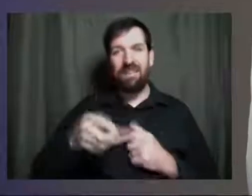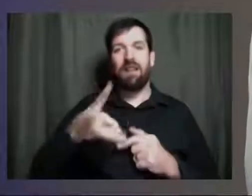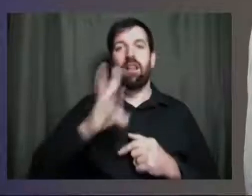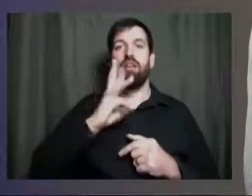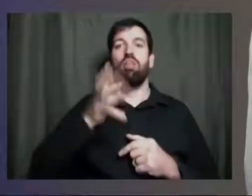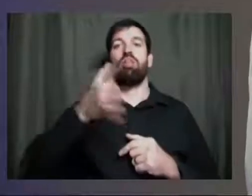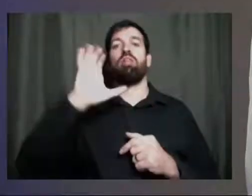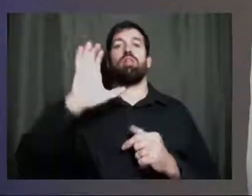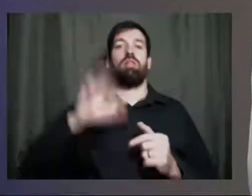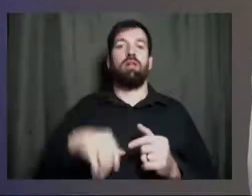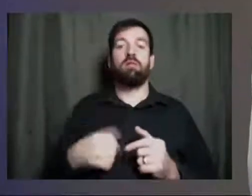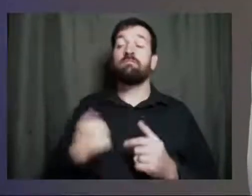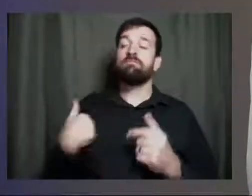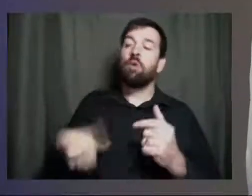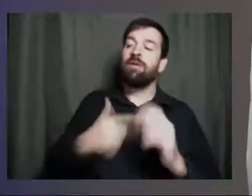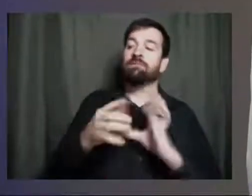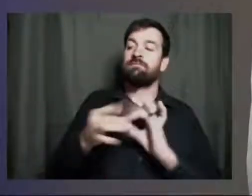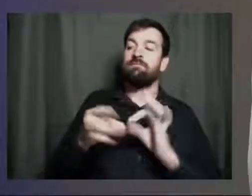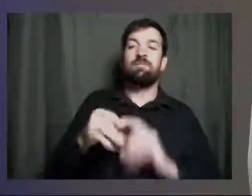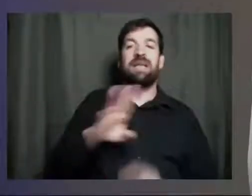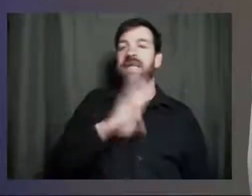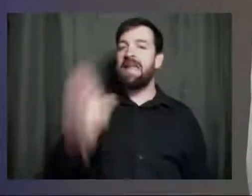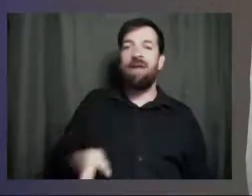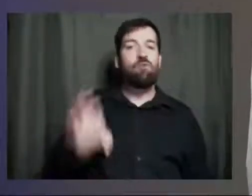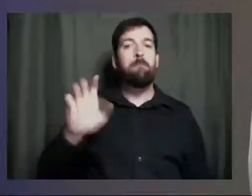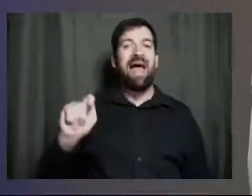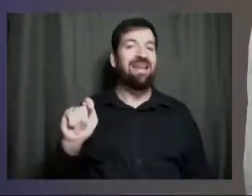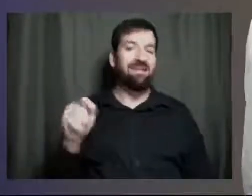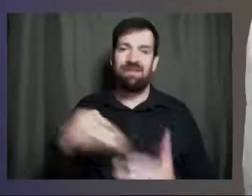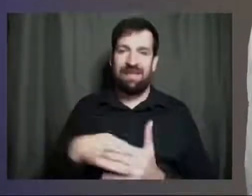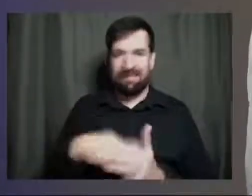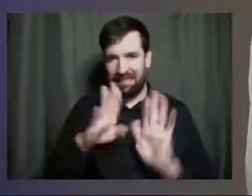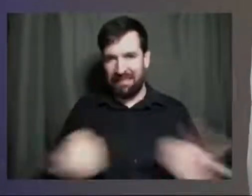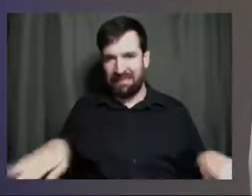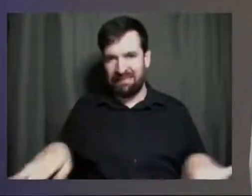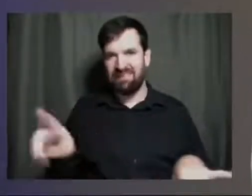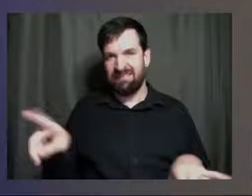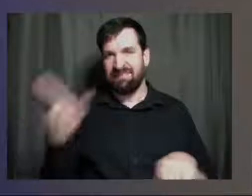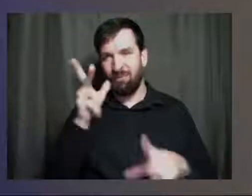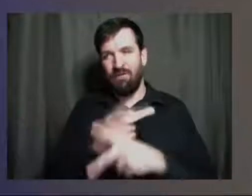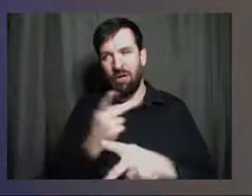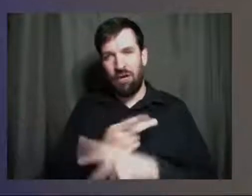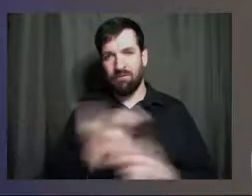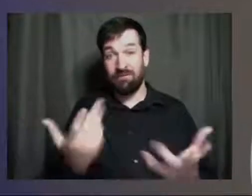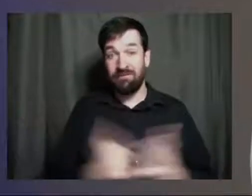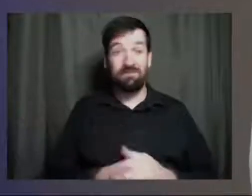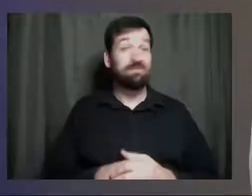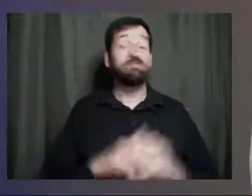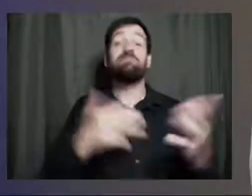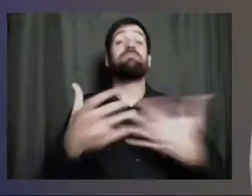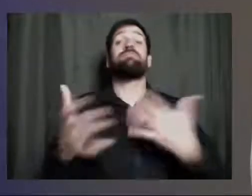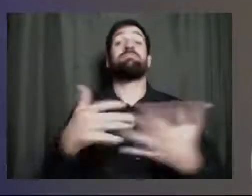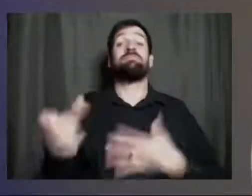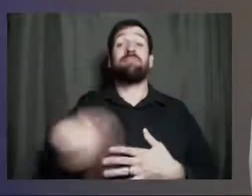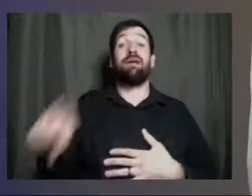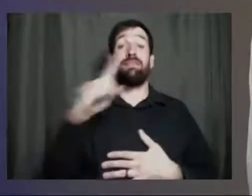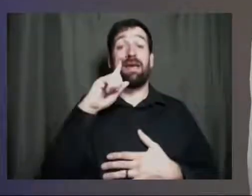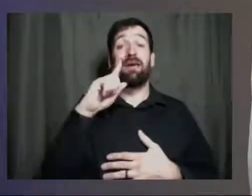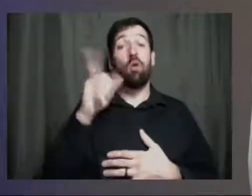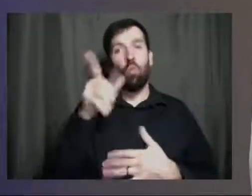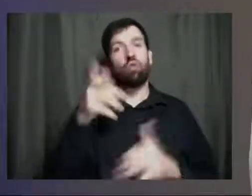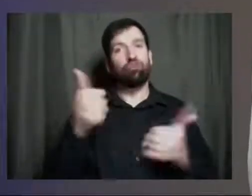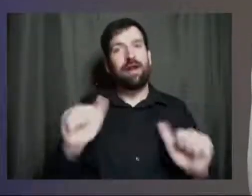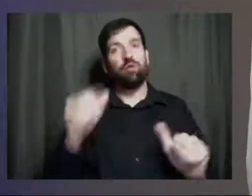Poison Control Center: never bet against kids. They'll figure it out. Yes, they will take no matter what you think, they will find a way to eat something,